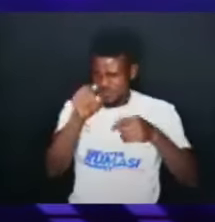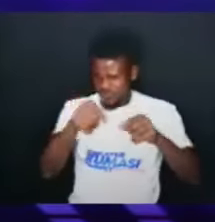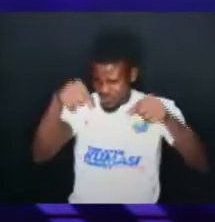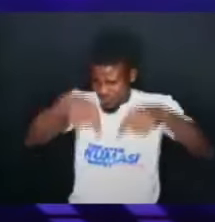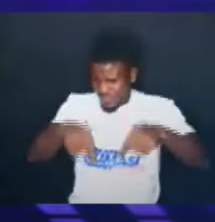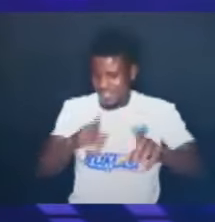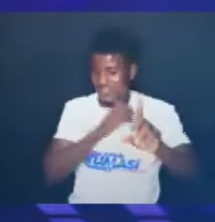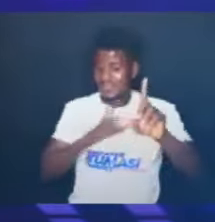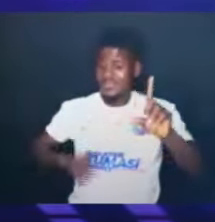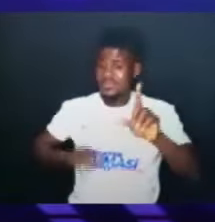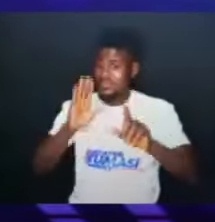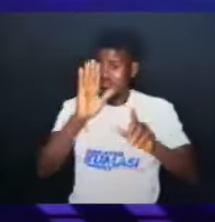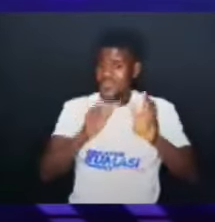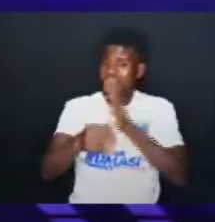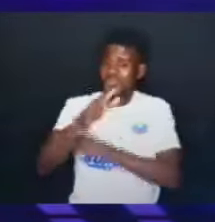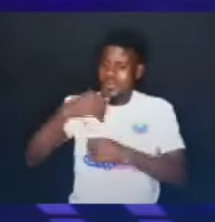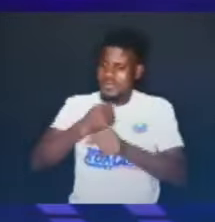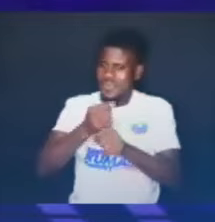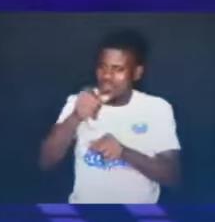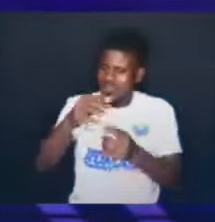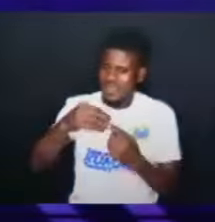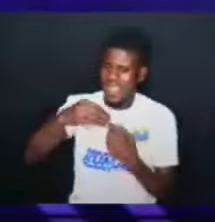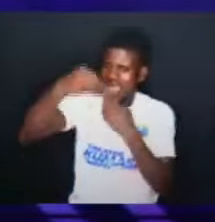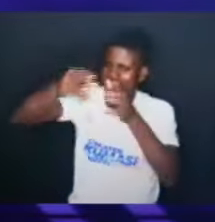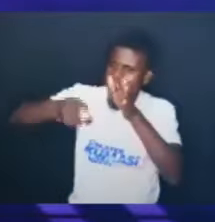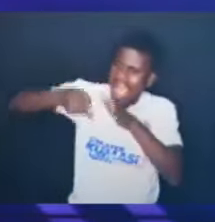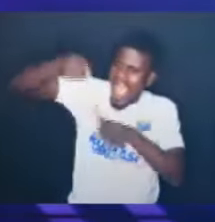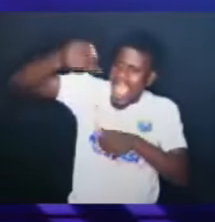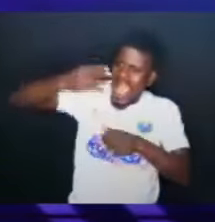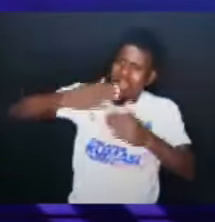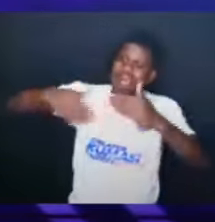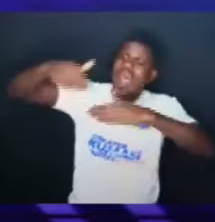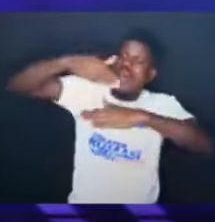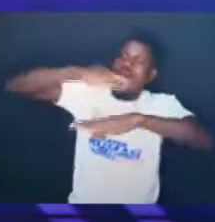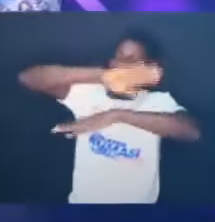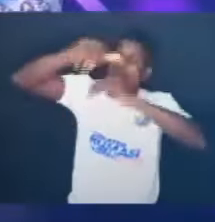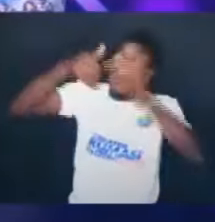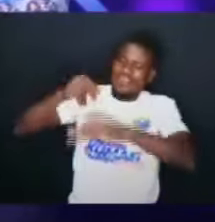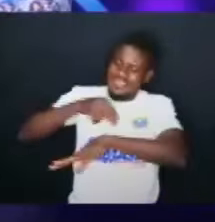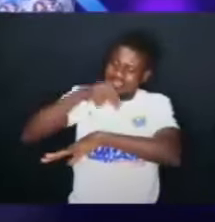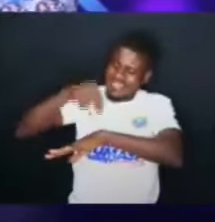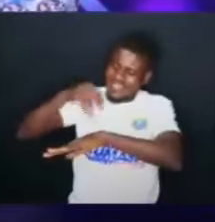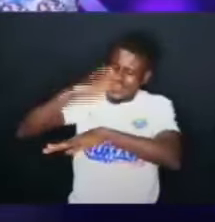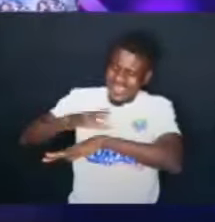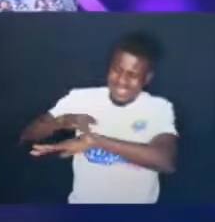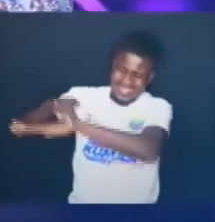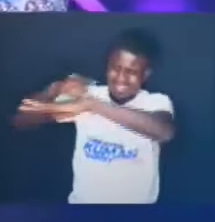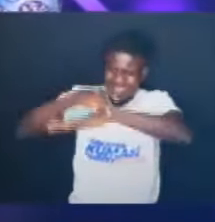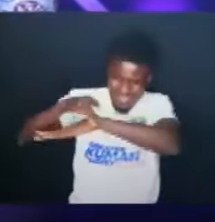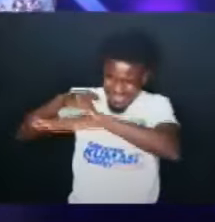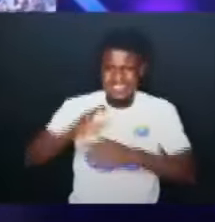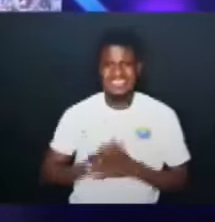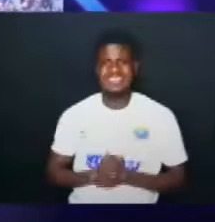your God will set you up high above all the nations on earth." Ase wuti Awurade Onyankopon ni